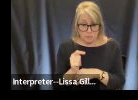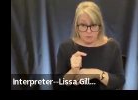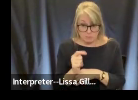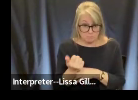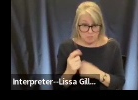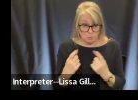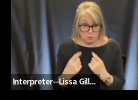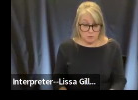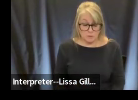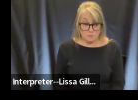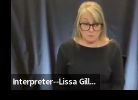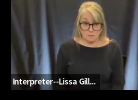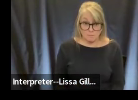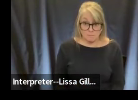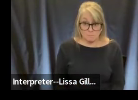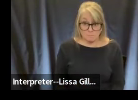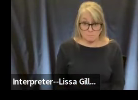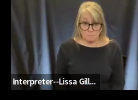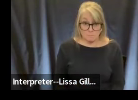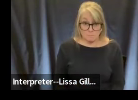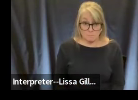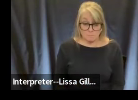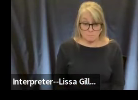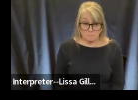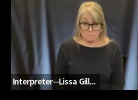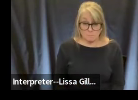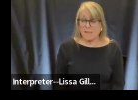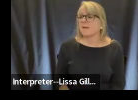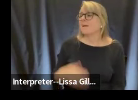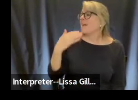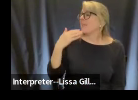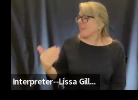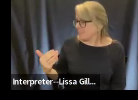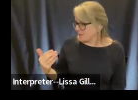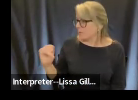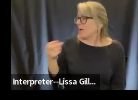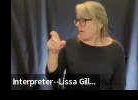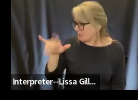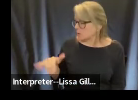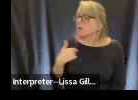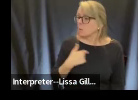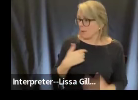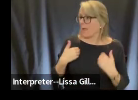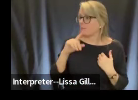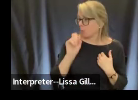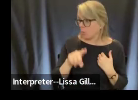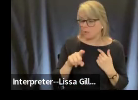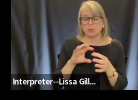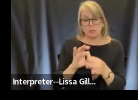questions. Thank you so much, Ashley. We do have a a question in regards